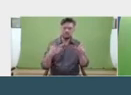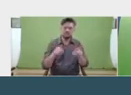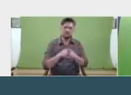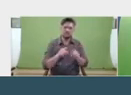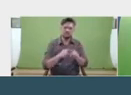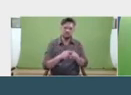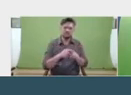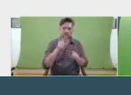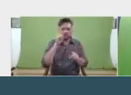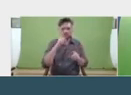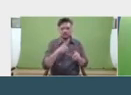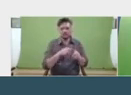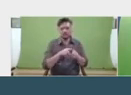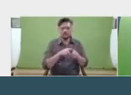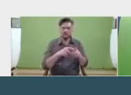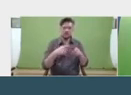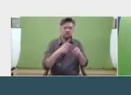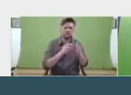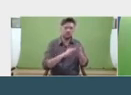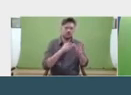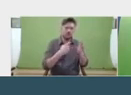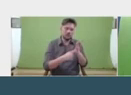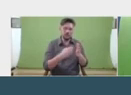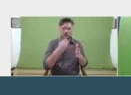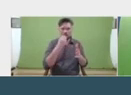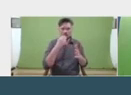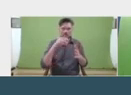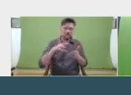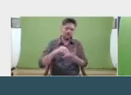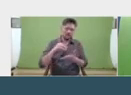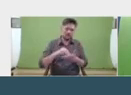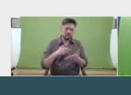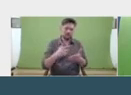kumar ate rice that is in english right and the order is really subject